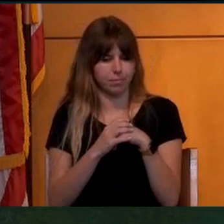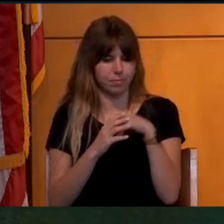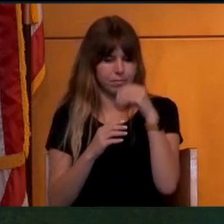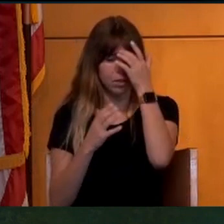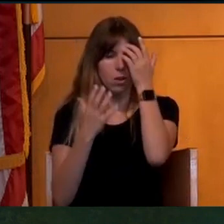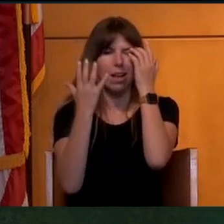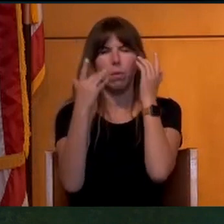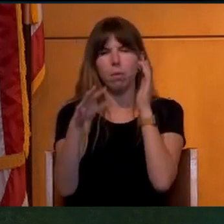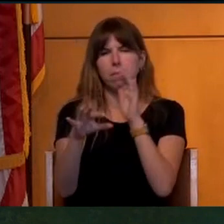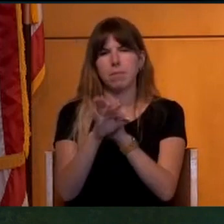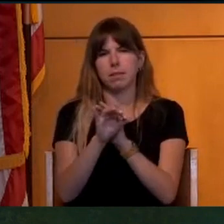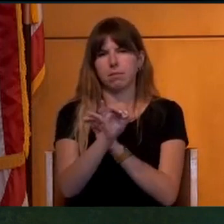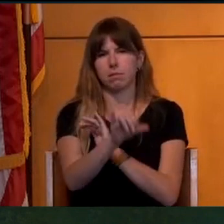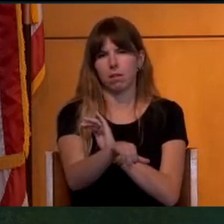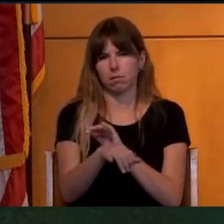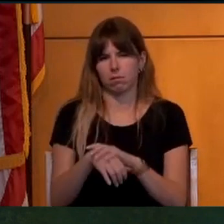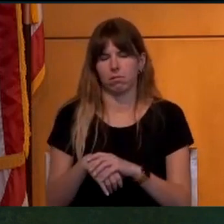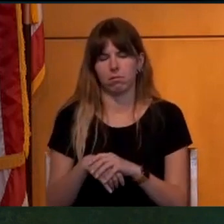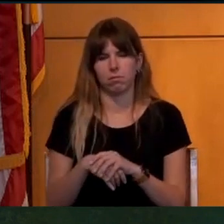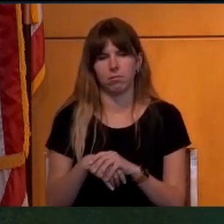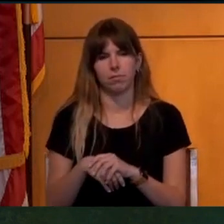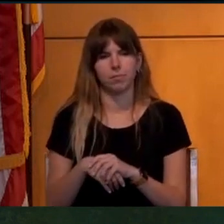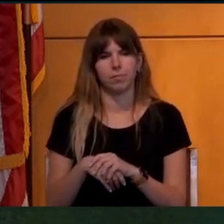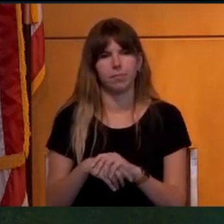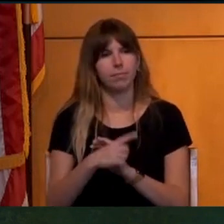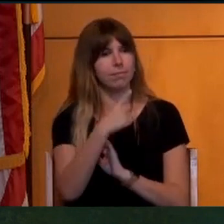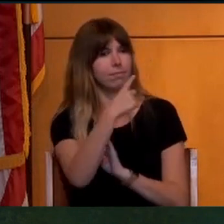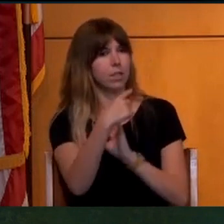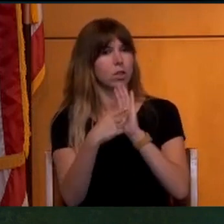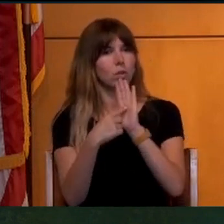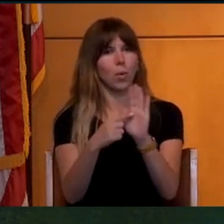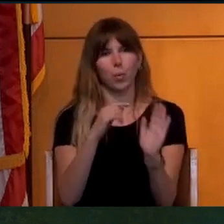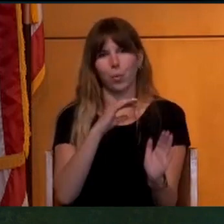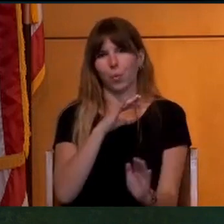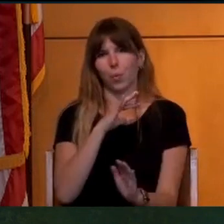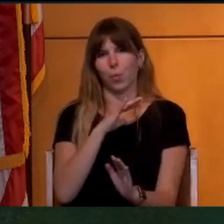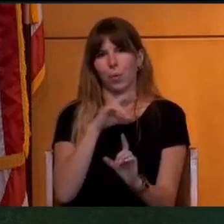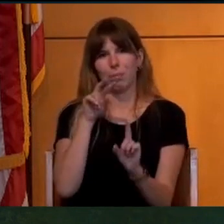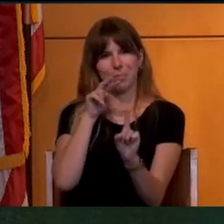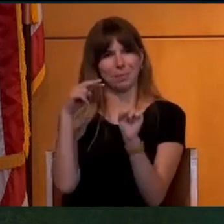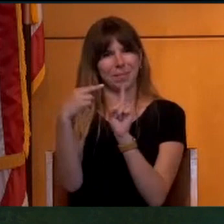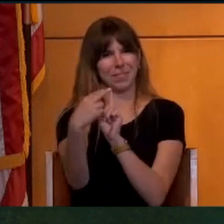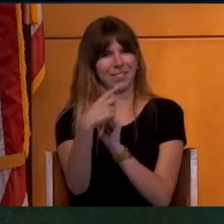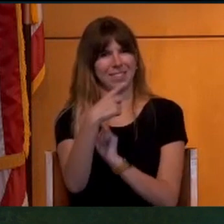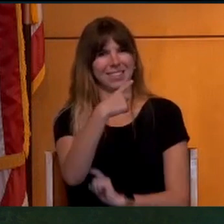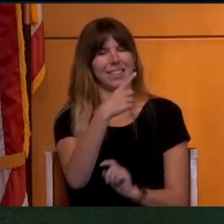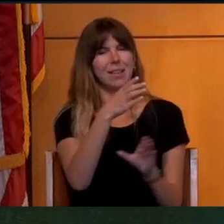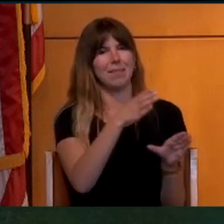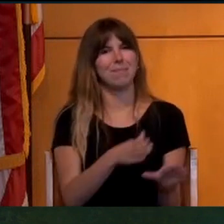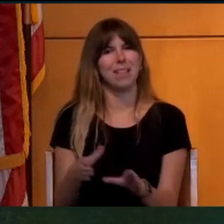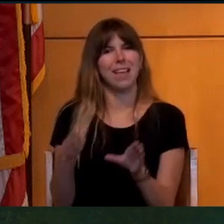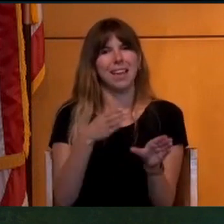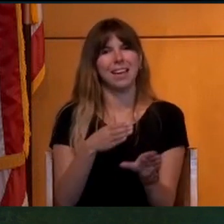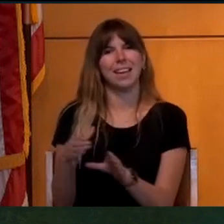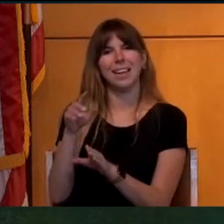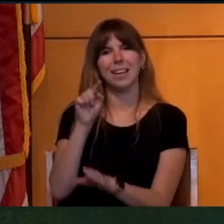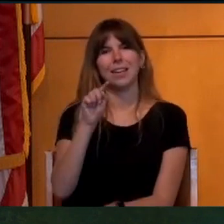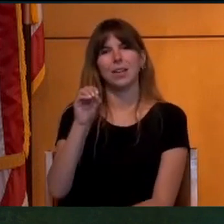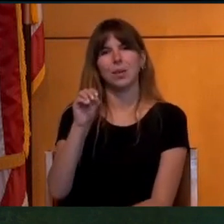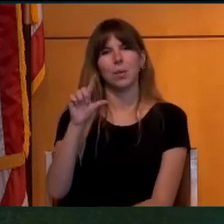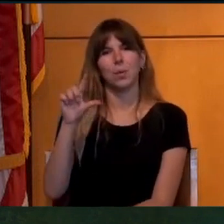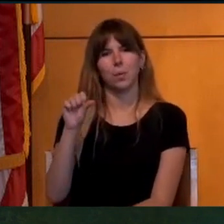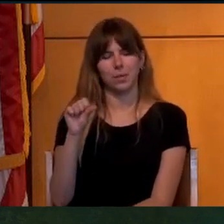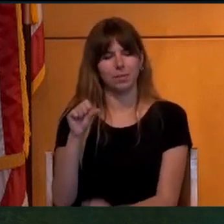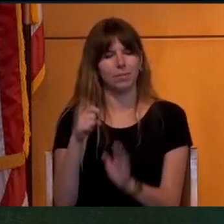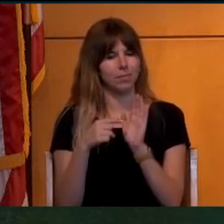selected. This just gives another cool view of it. This is actually one of our planning tools. It uses a 1 meter shape from